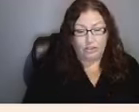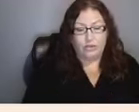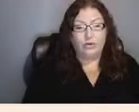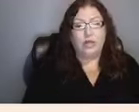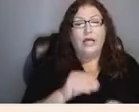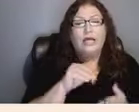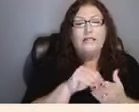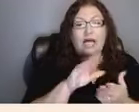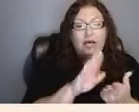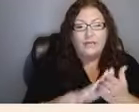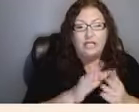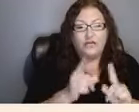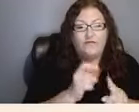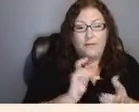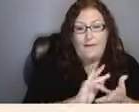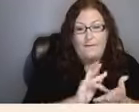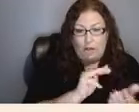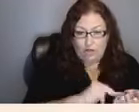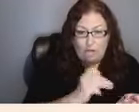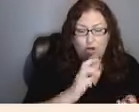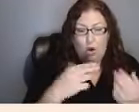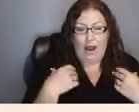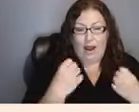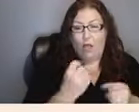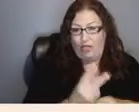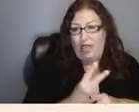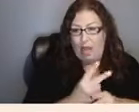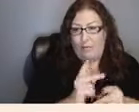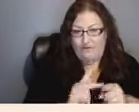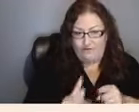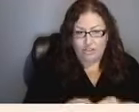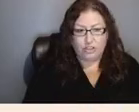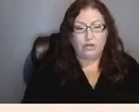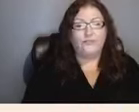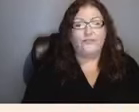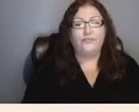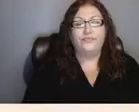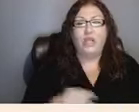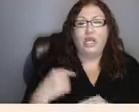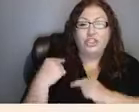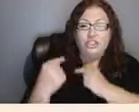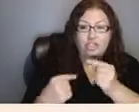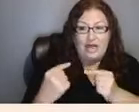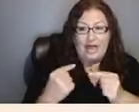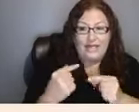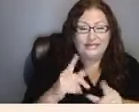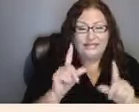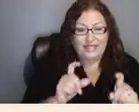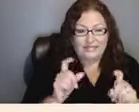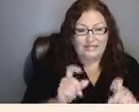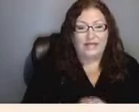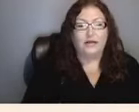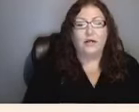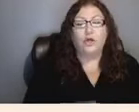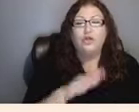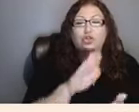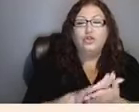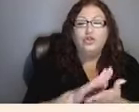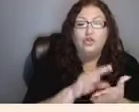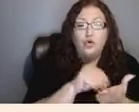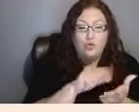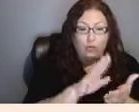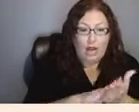documentation from a medical doctor or healthcare professional, genetic testing, school records,